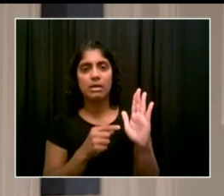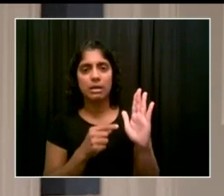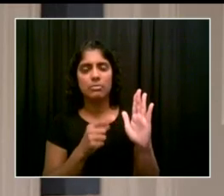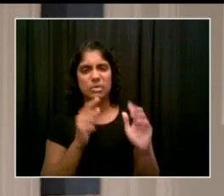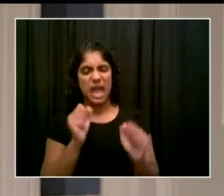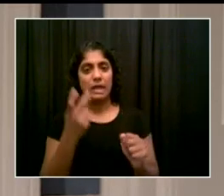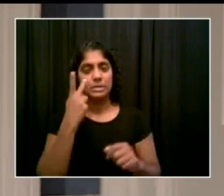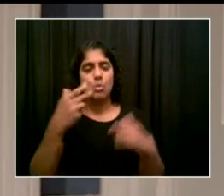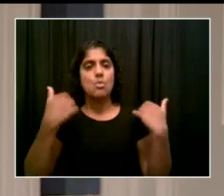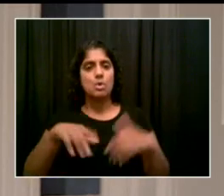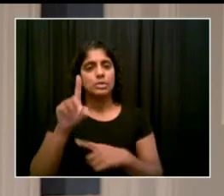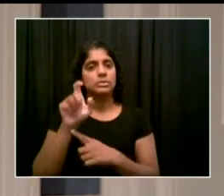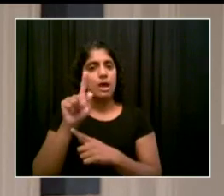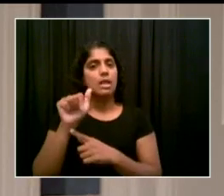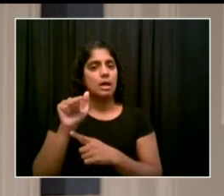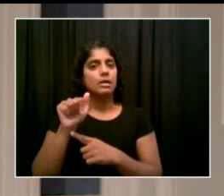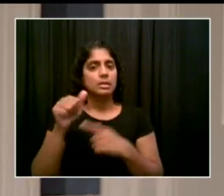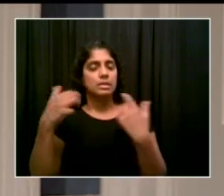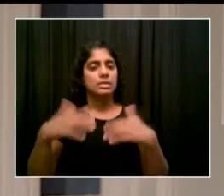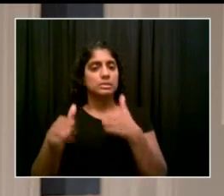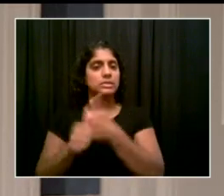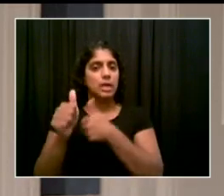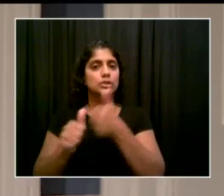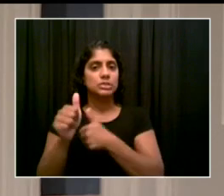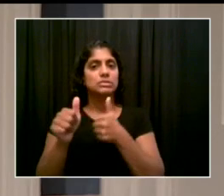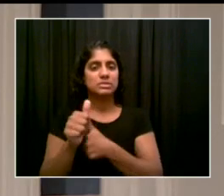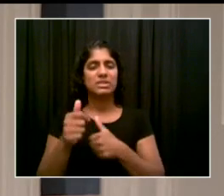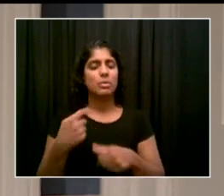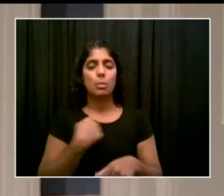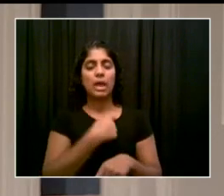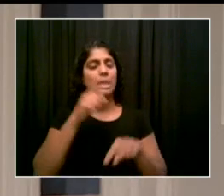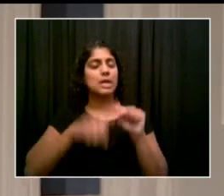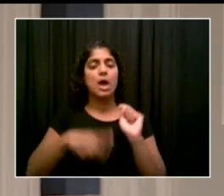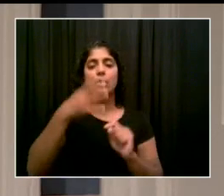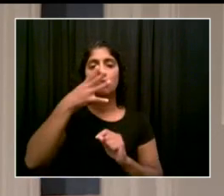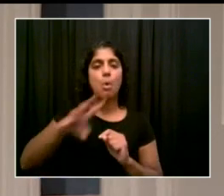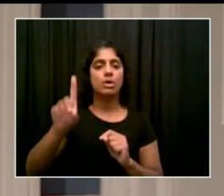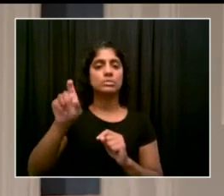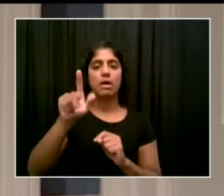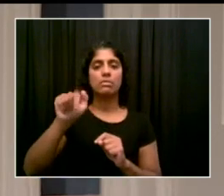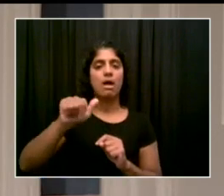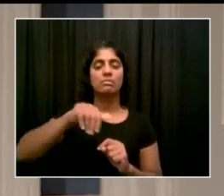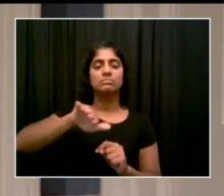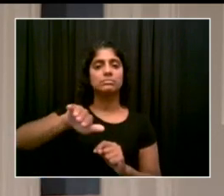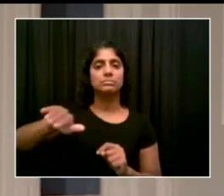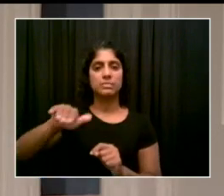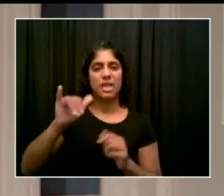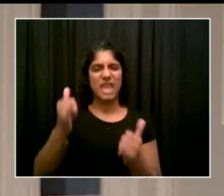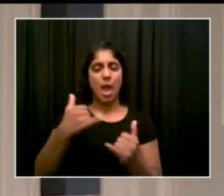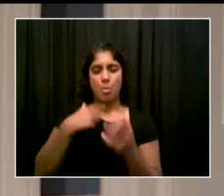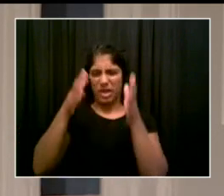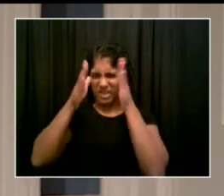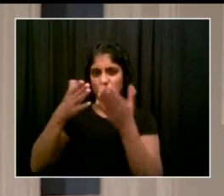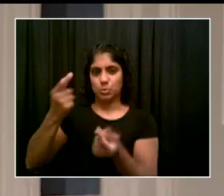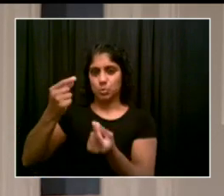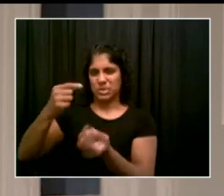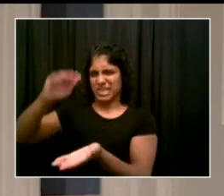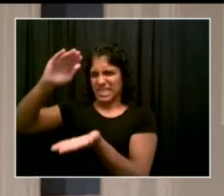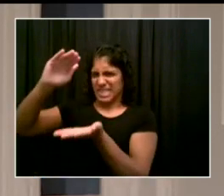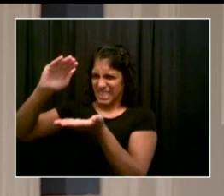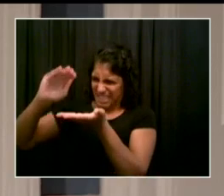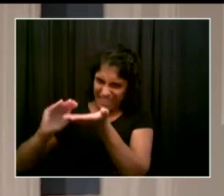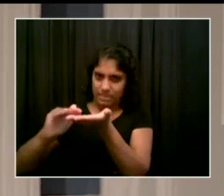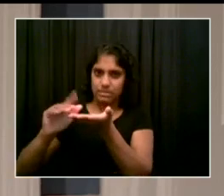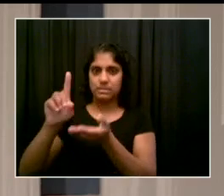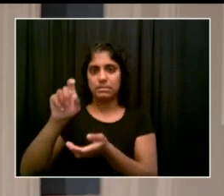need to take further steps. As you say, we're not going back. Too much was lost with our children not being in school,